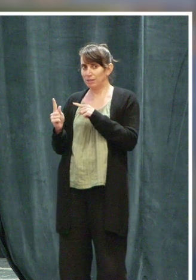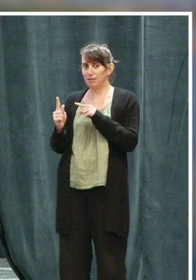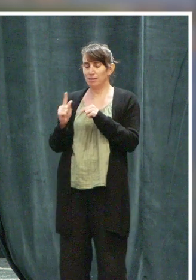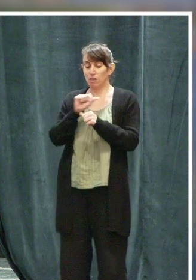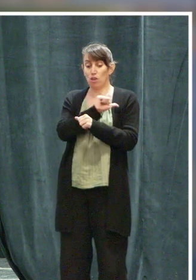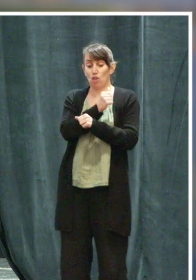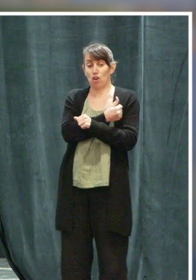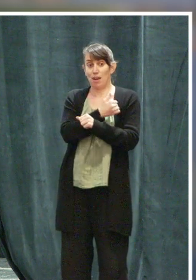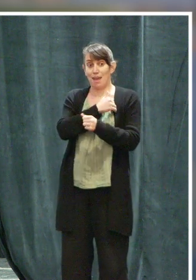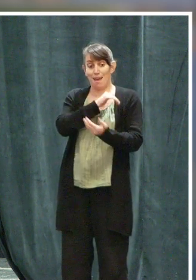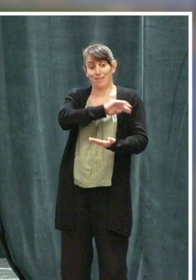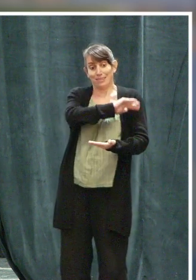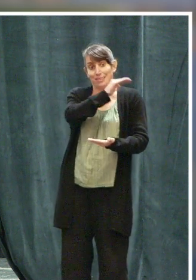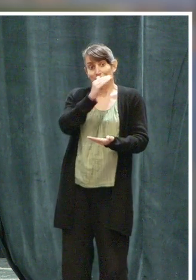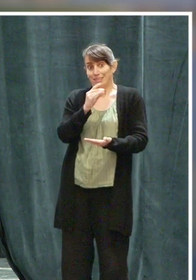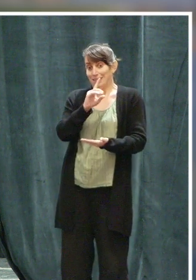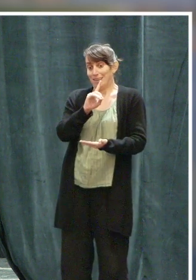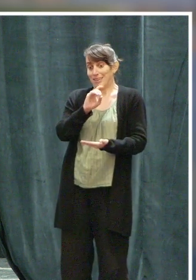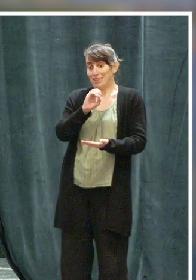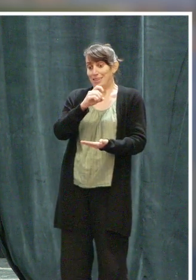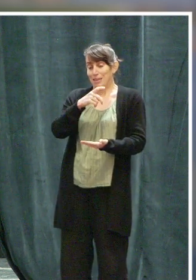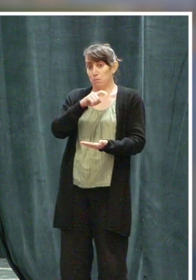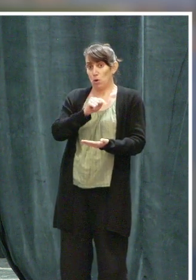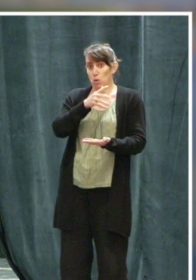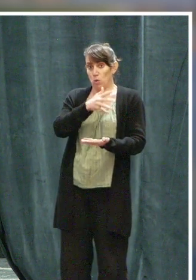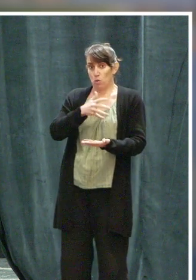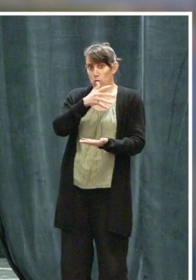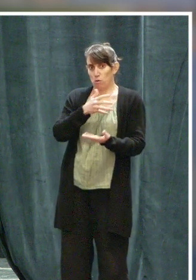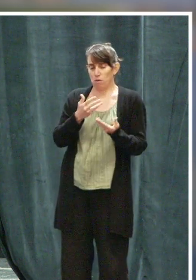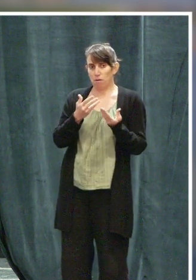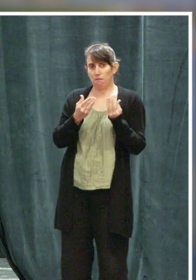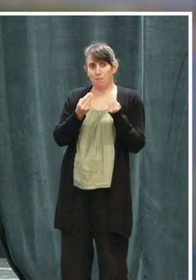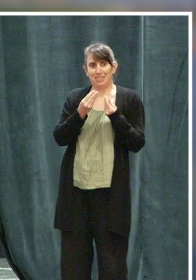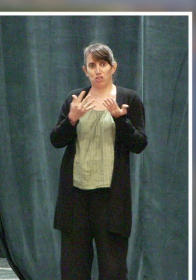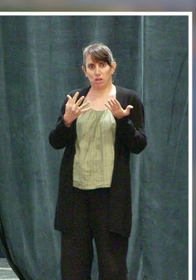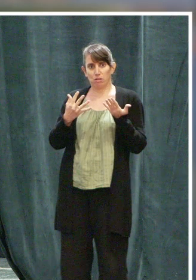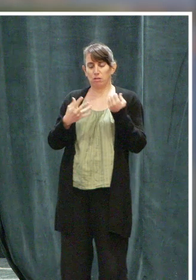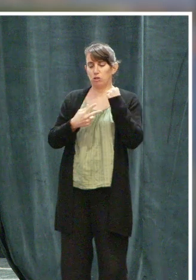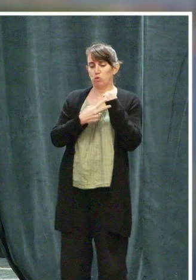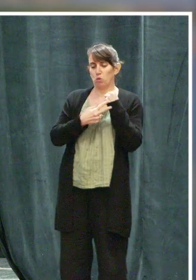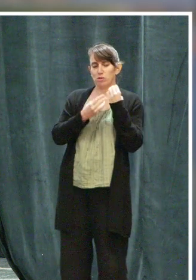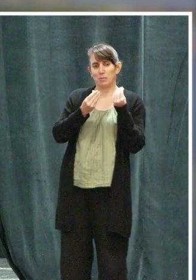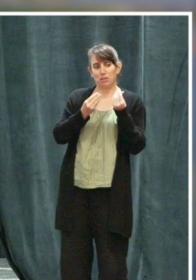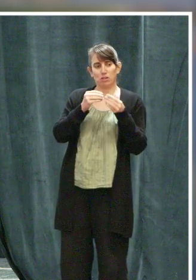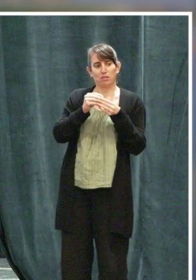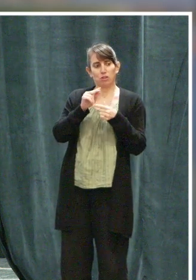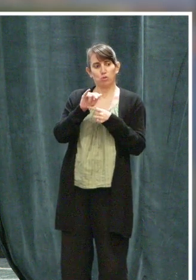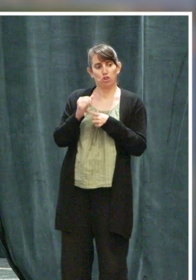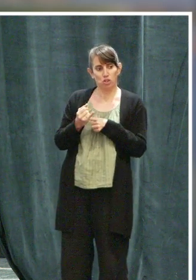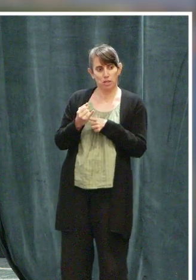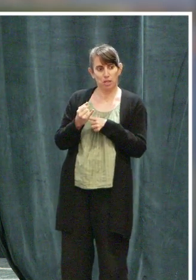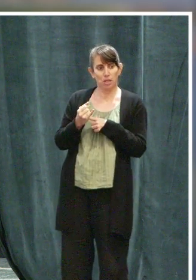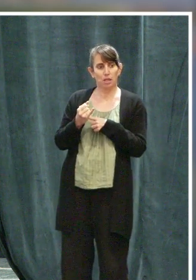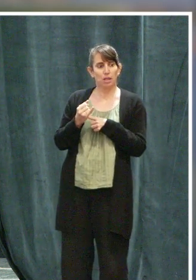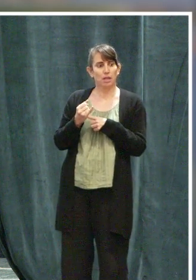of recycled materials and stored materials in Jersey. And, a lot of it is just logistics. How